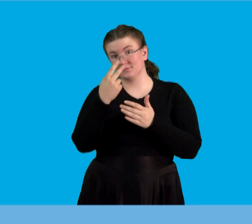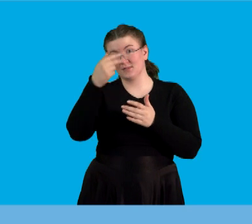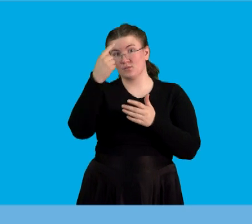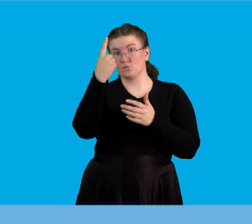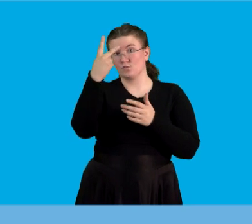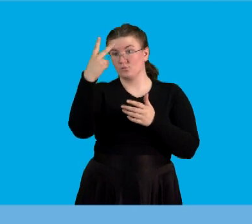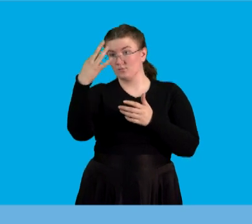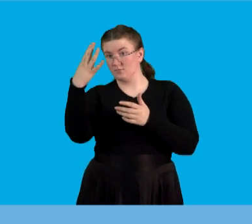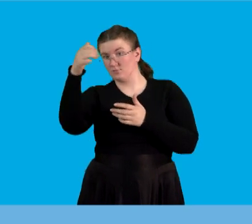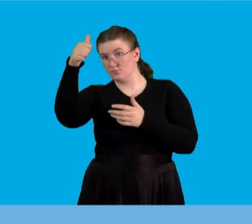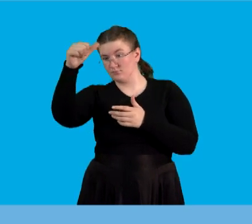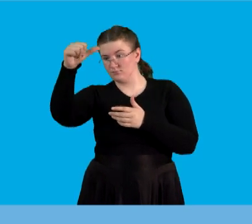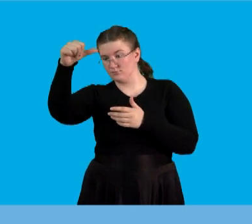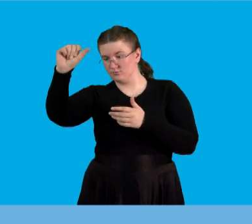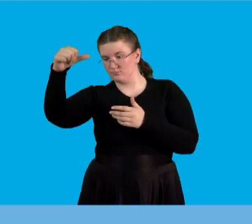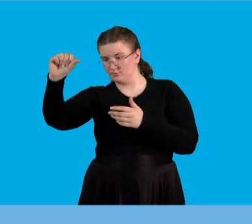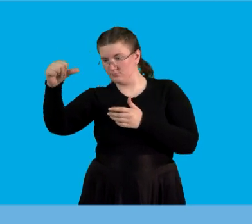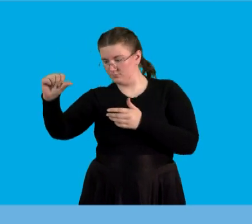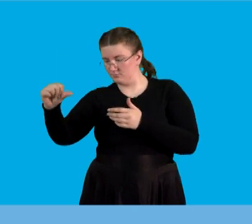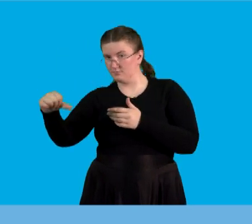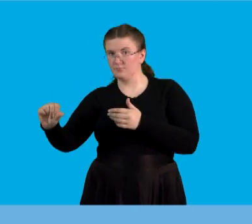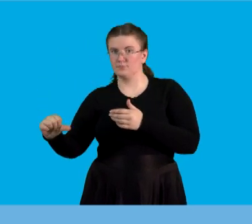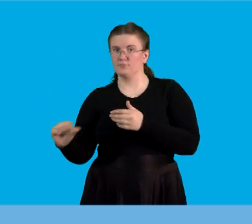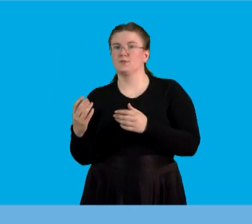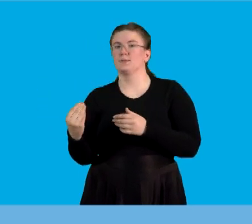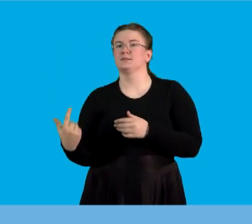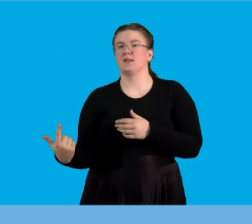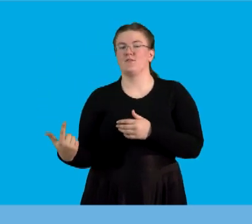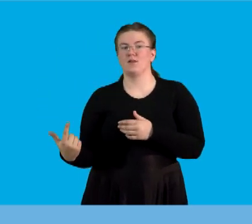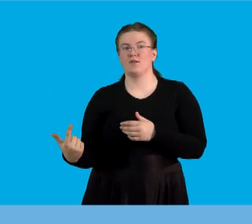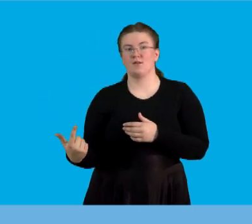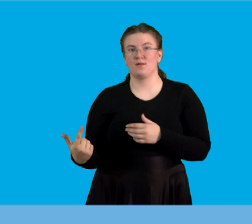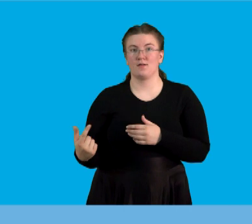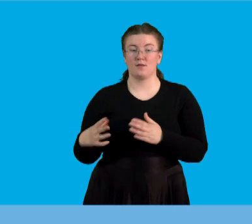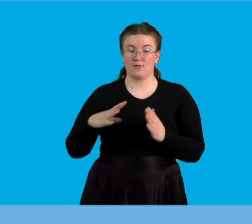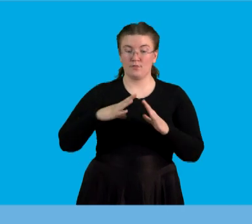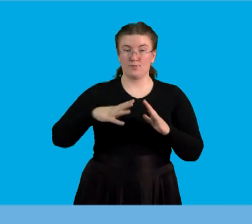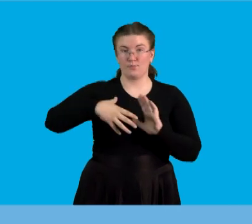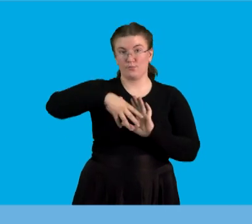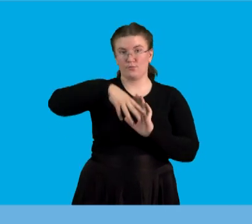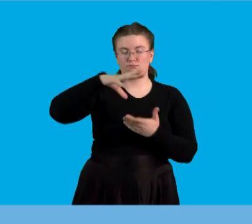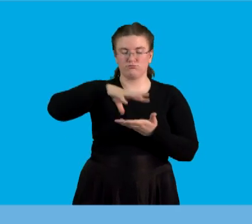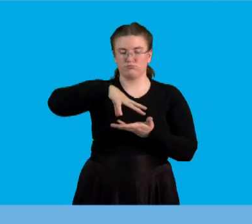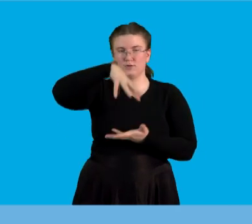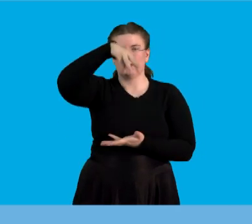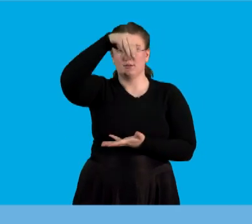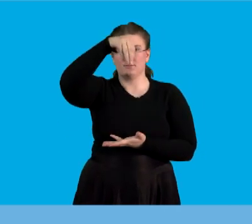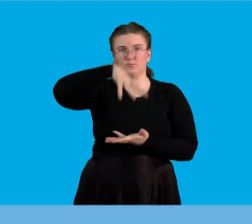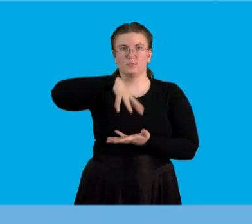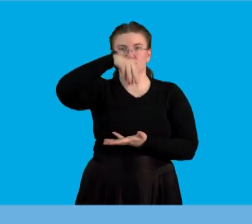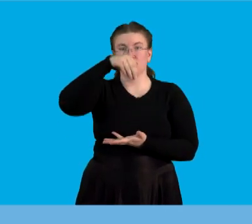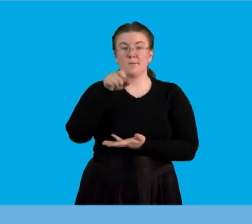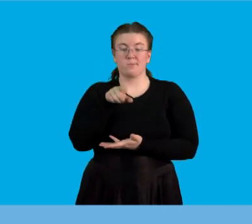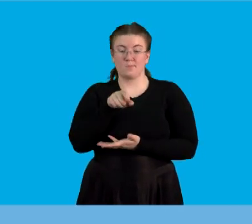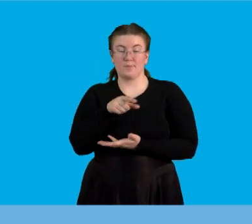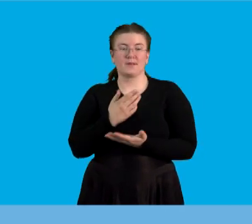in terms of the increasing frequency from number 1 all the way to number 7. On this prism, we can label it.